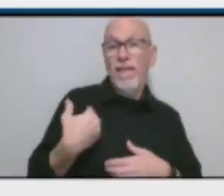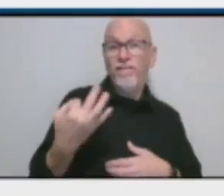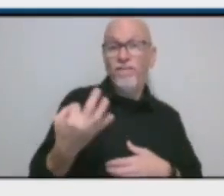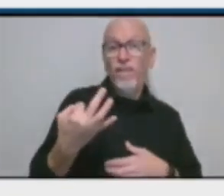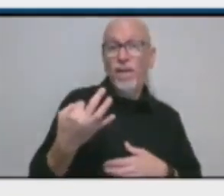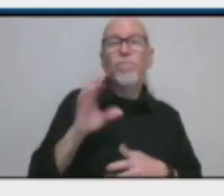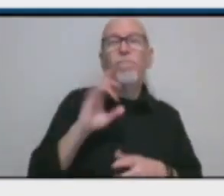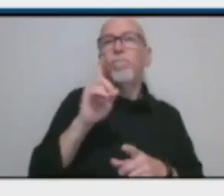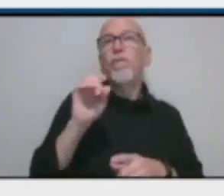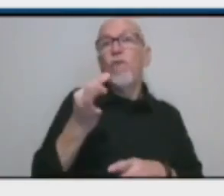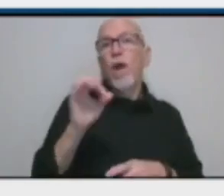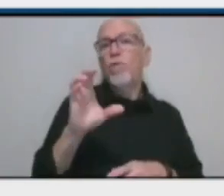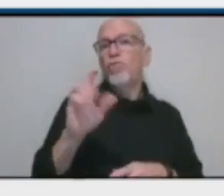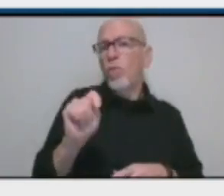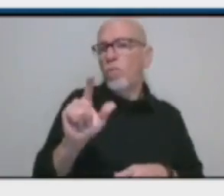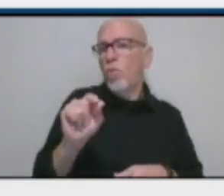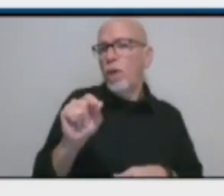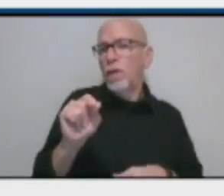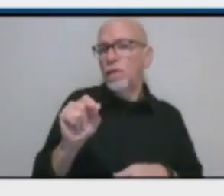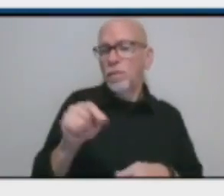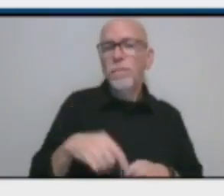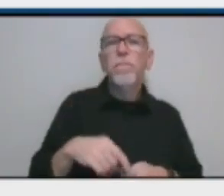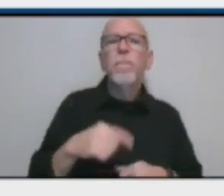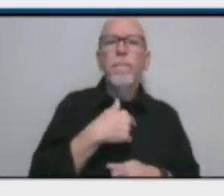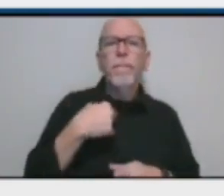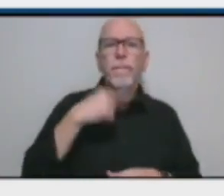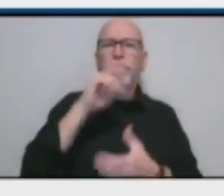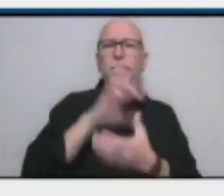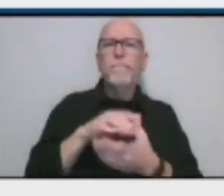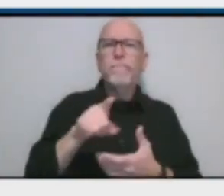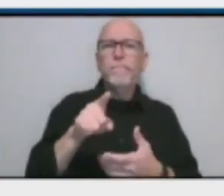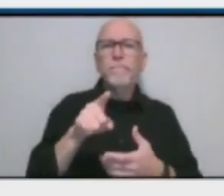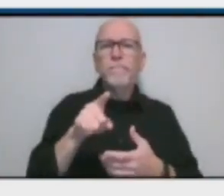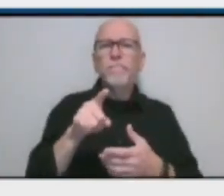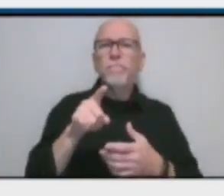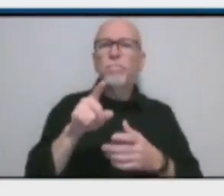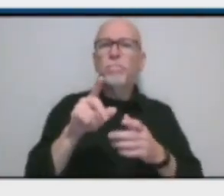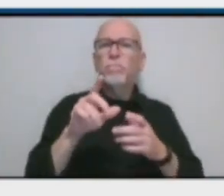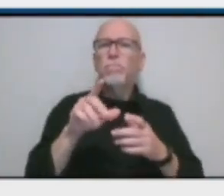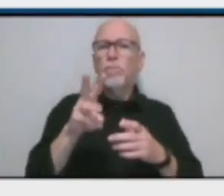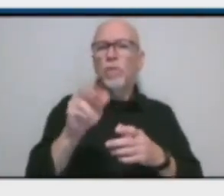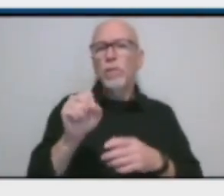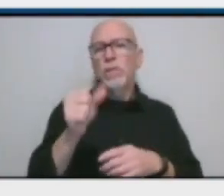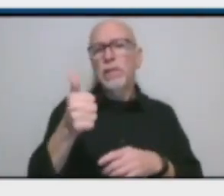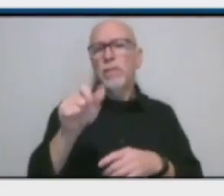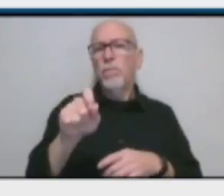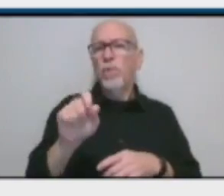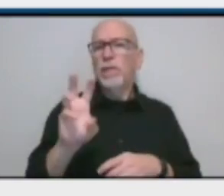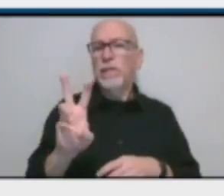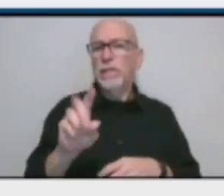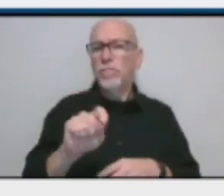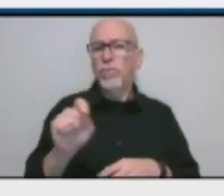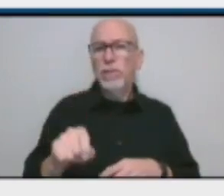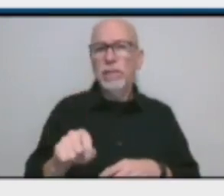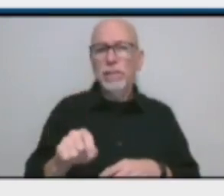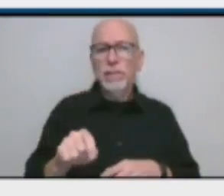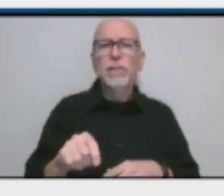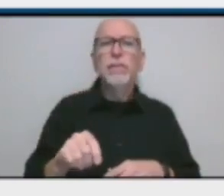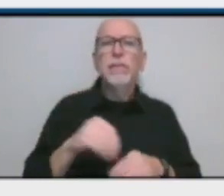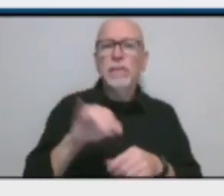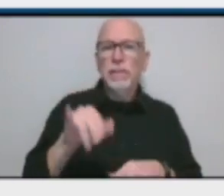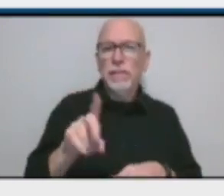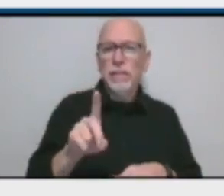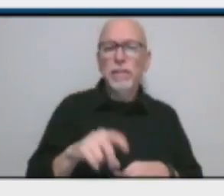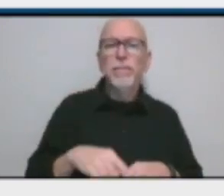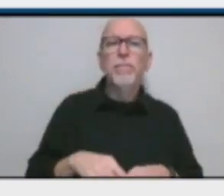20th, less than a week ago, we believe the population prevalence was 10.6% in Indiana, with